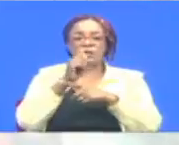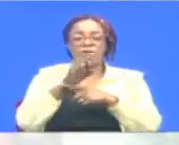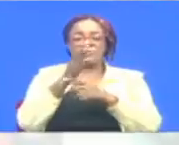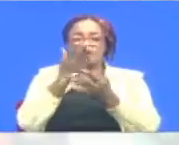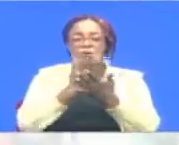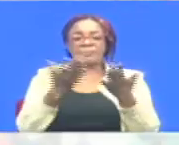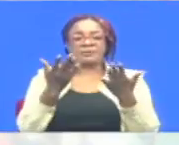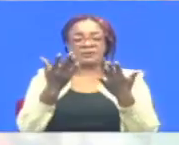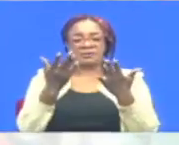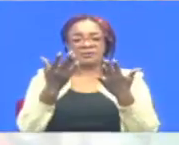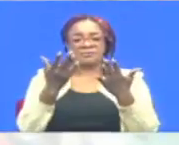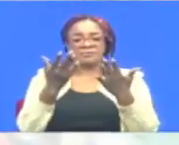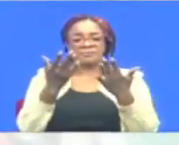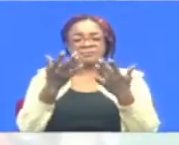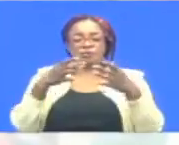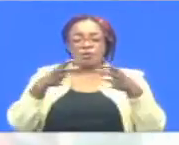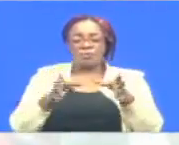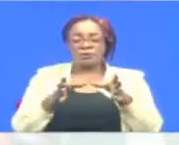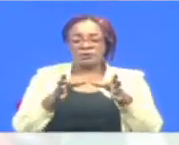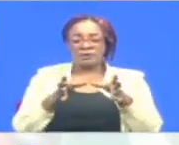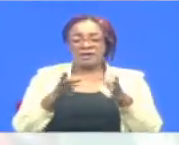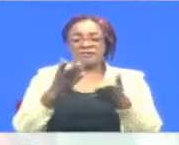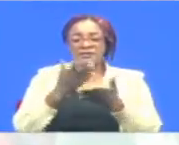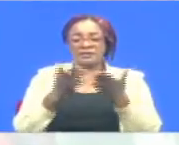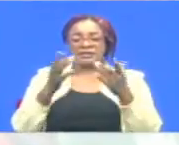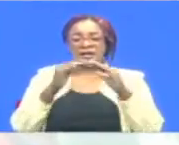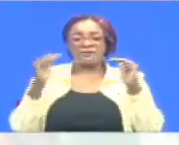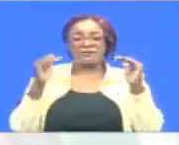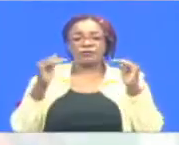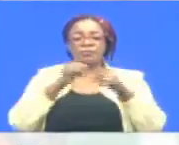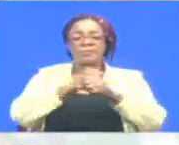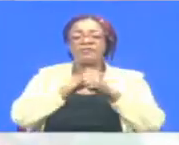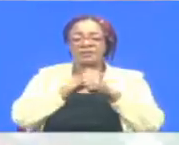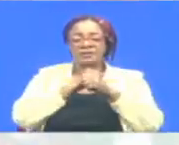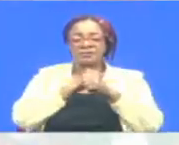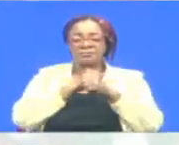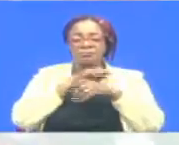equipment at the community and facility level to prevent spread of the new variant